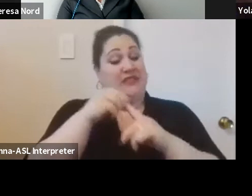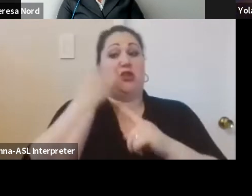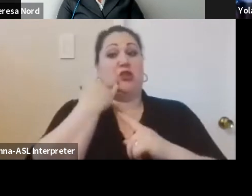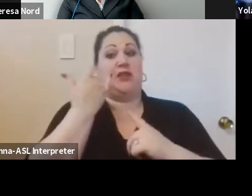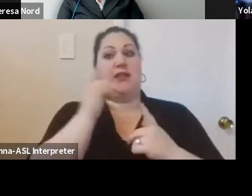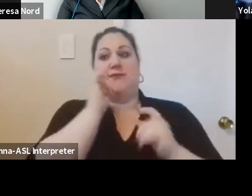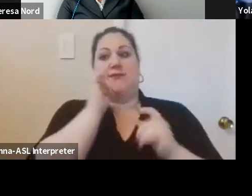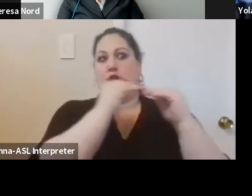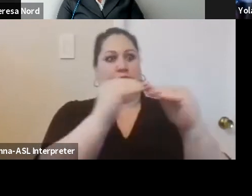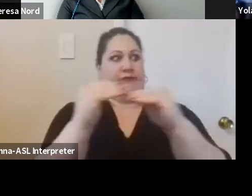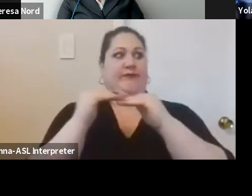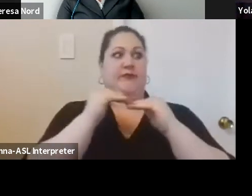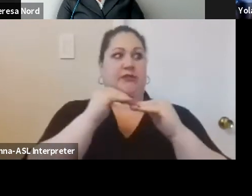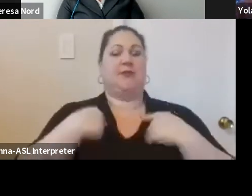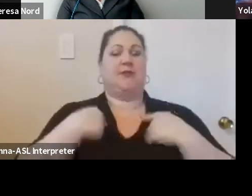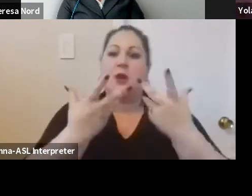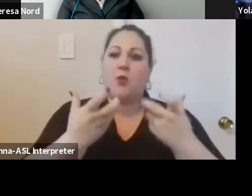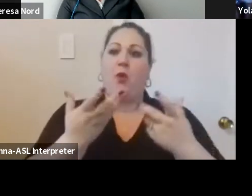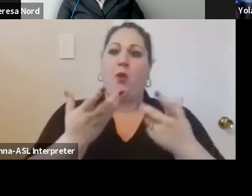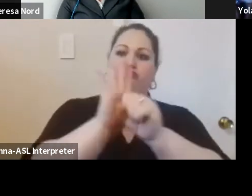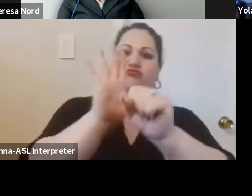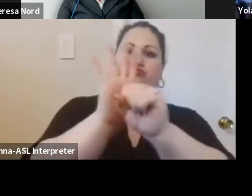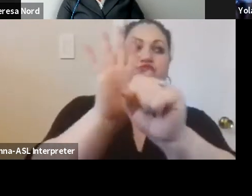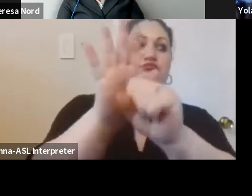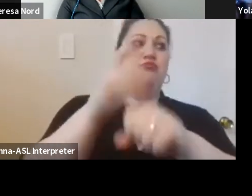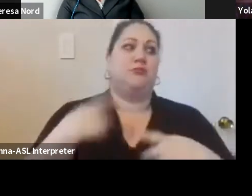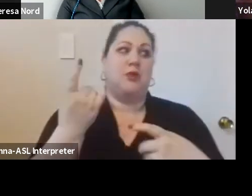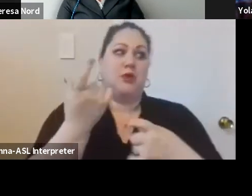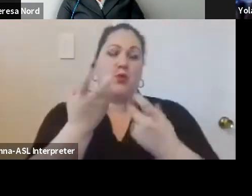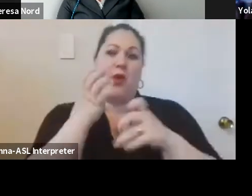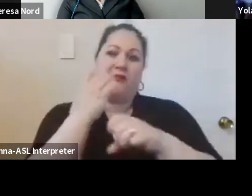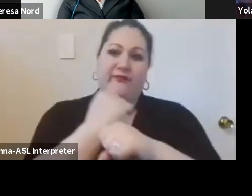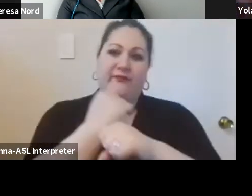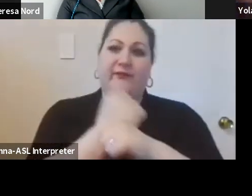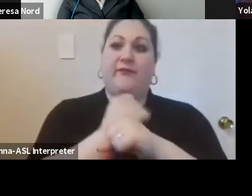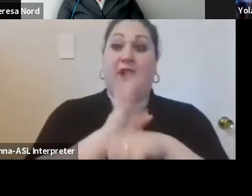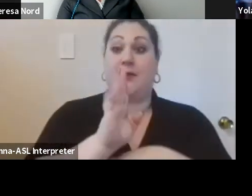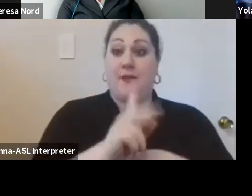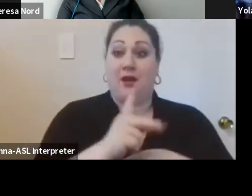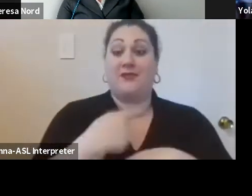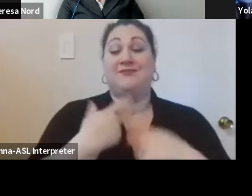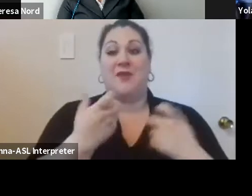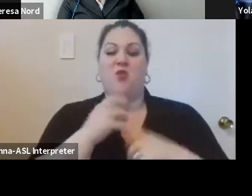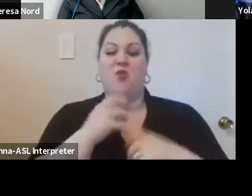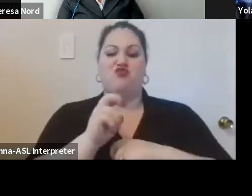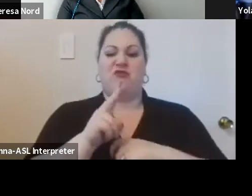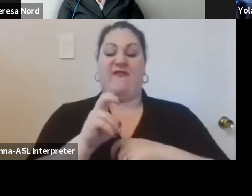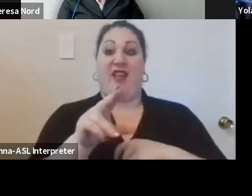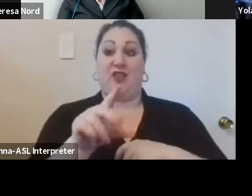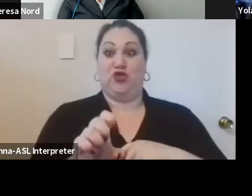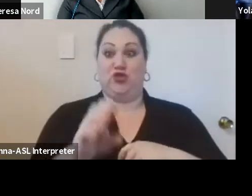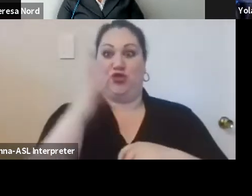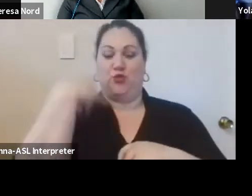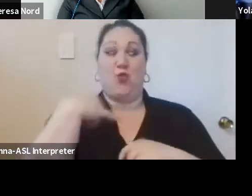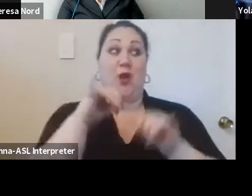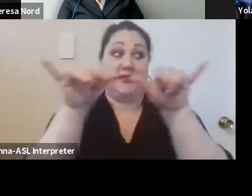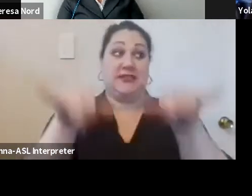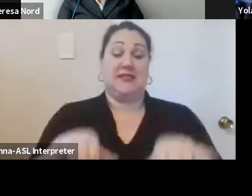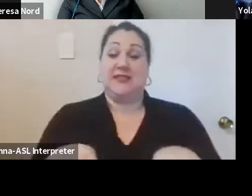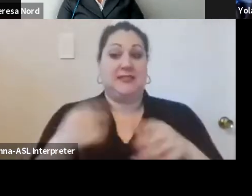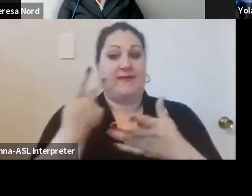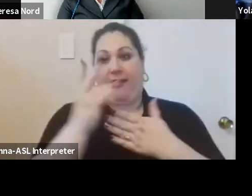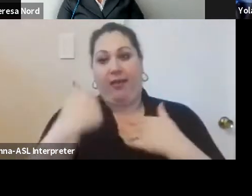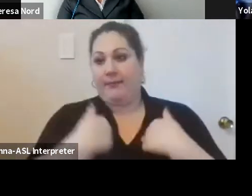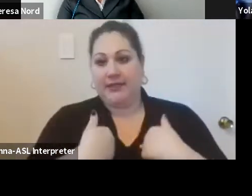to speak. I want to fight back. Basically, let's say I want to get my revenge because they messed up. They messed